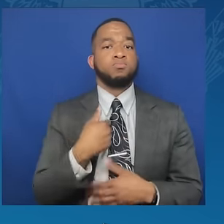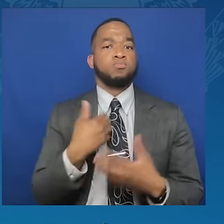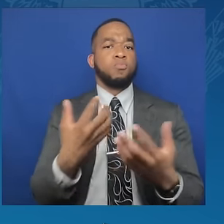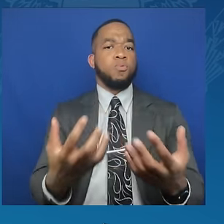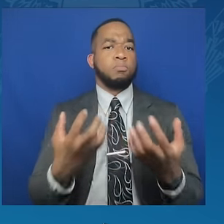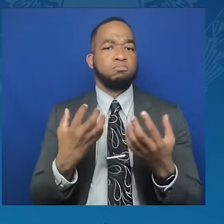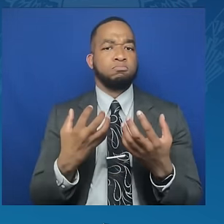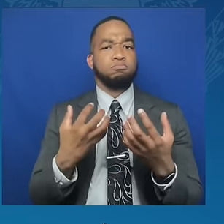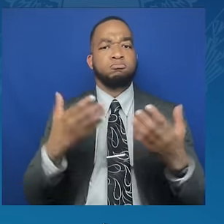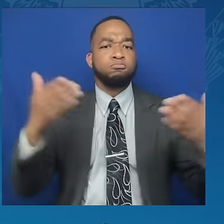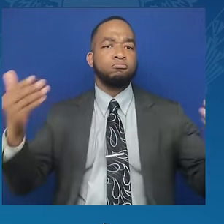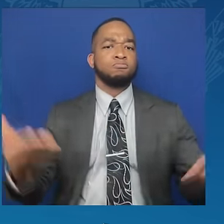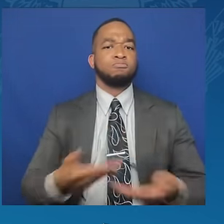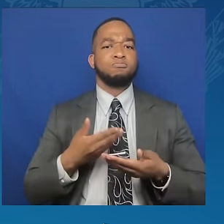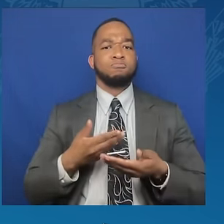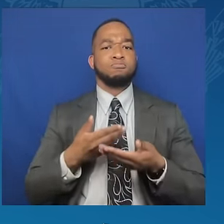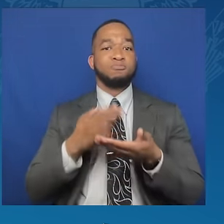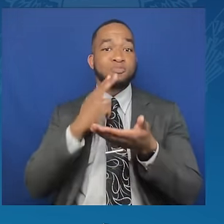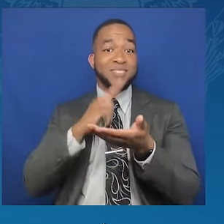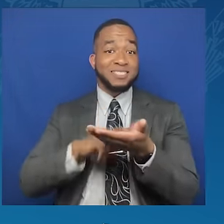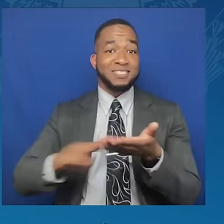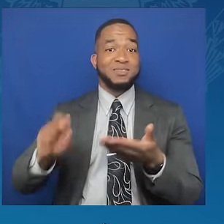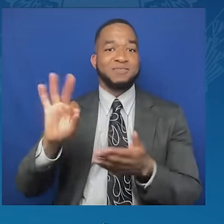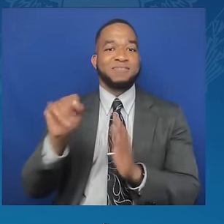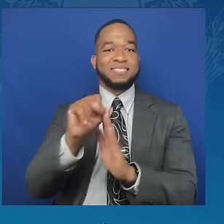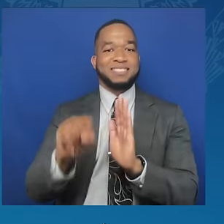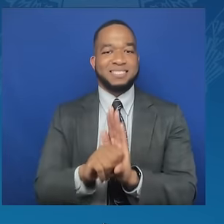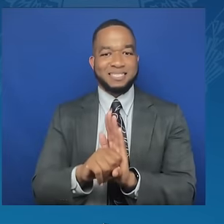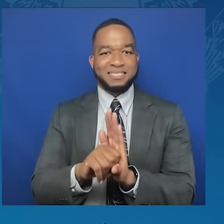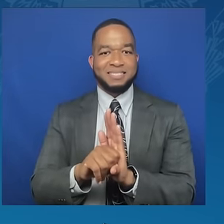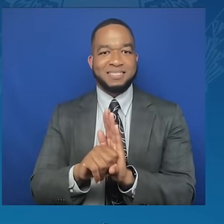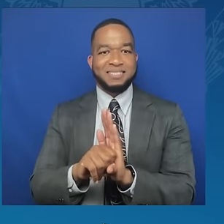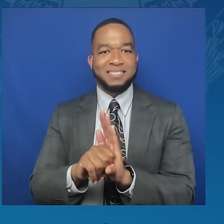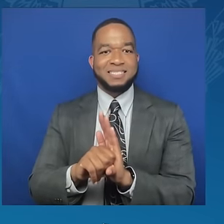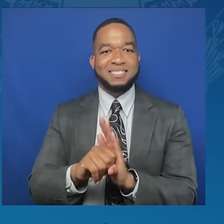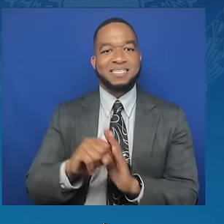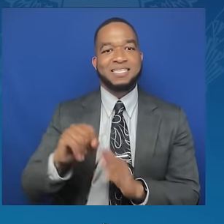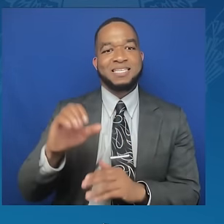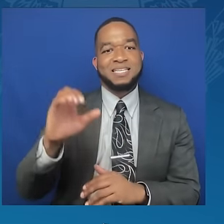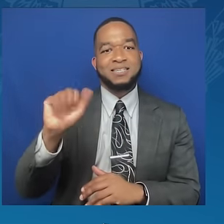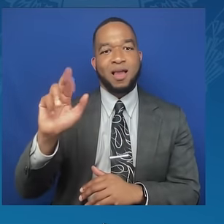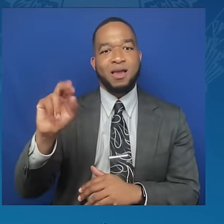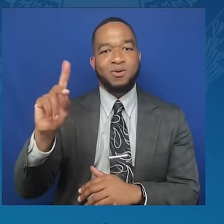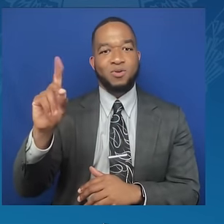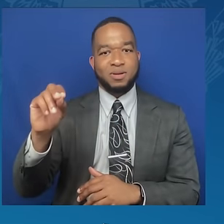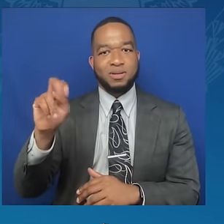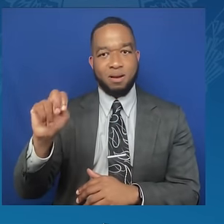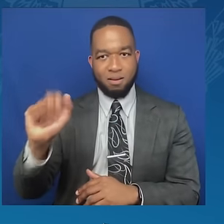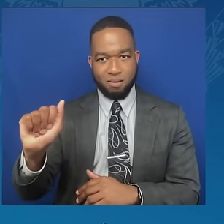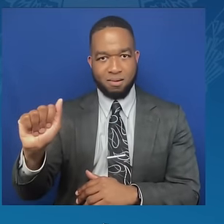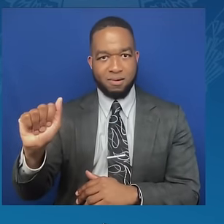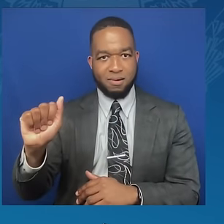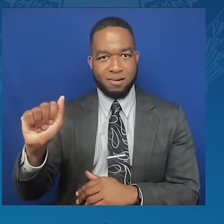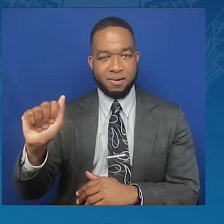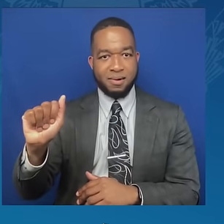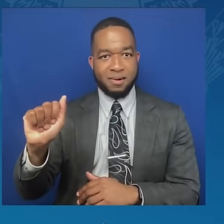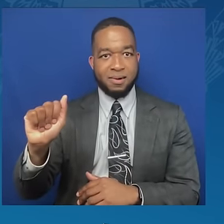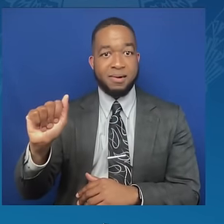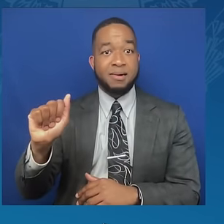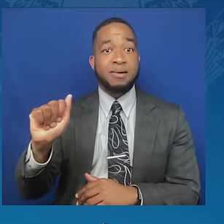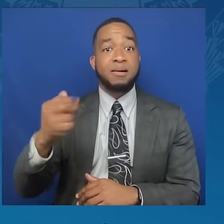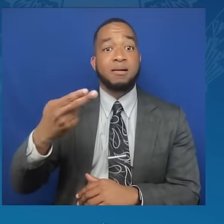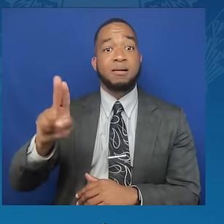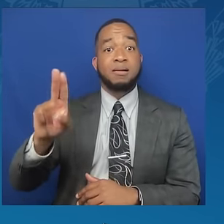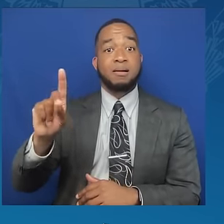Cardona, HUD Secretary Marsha Fudge, Attorney General Merrick Garland, and Assistant